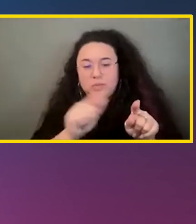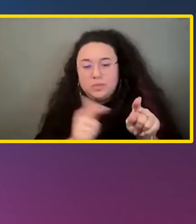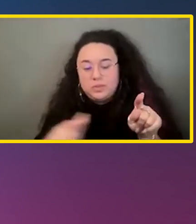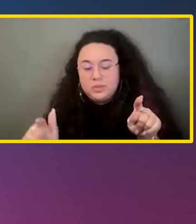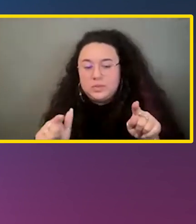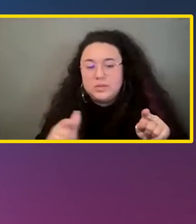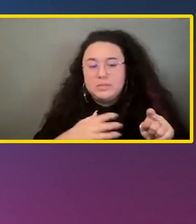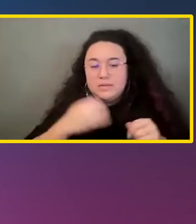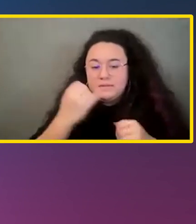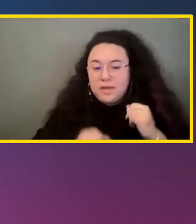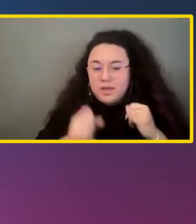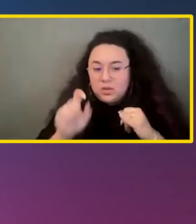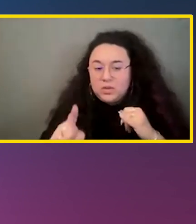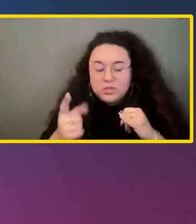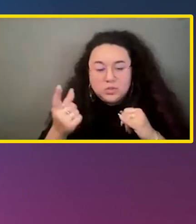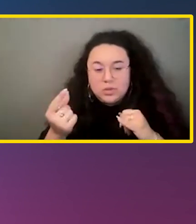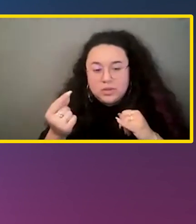is